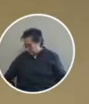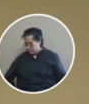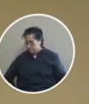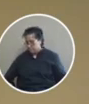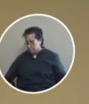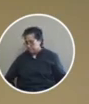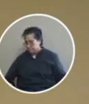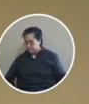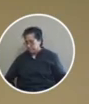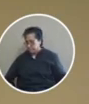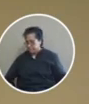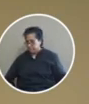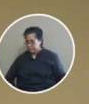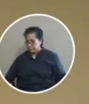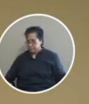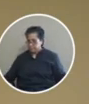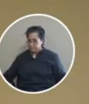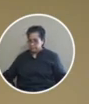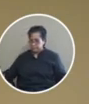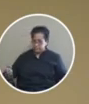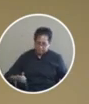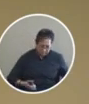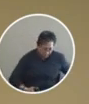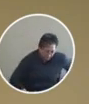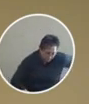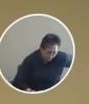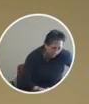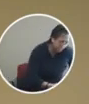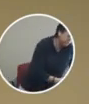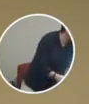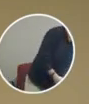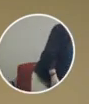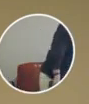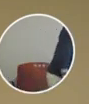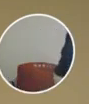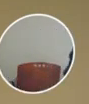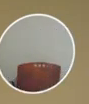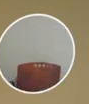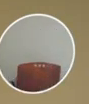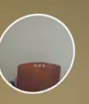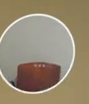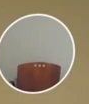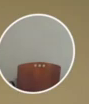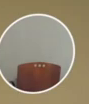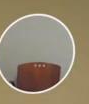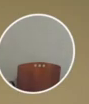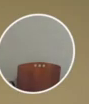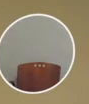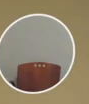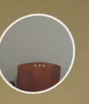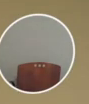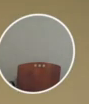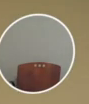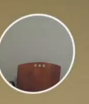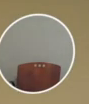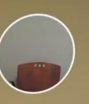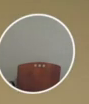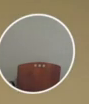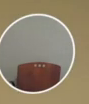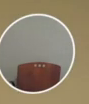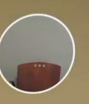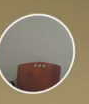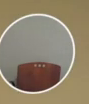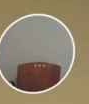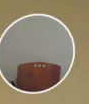Okay. That's it, right? Godspeed. See y'all tomorrow. Bye, y'all. Good job,